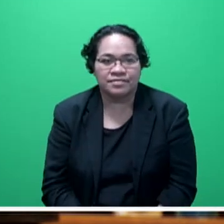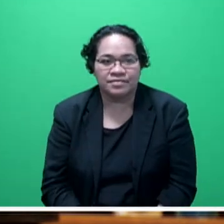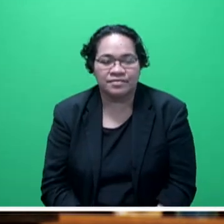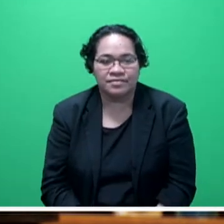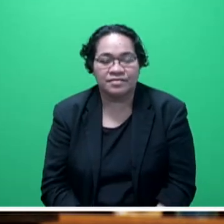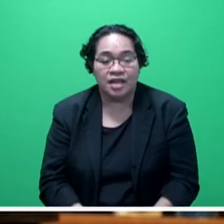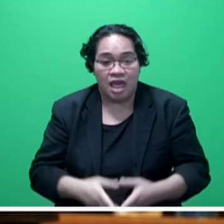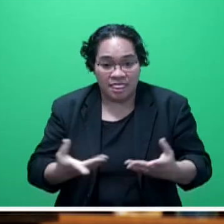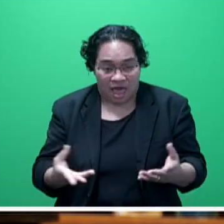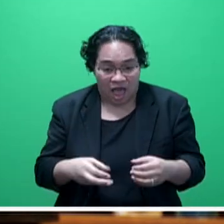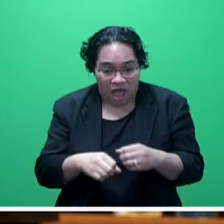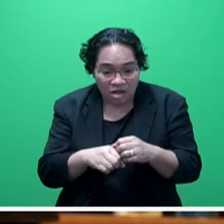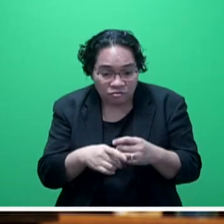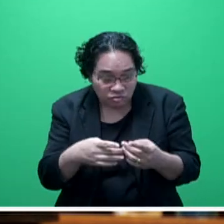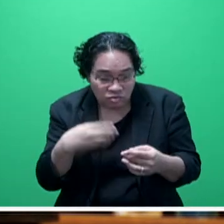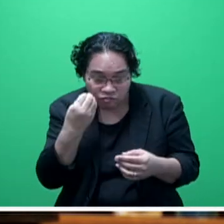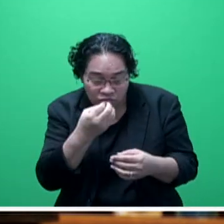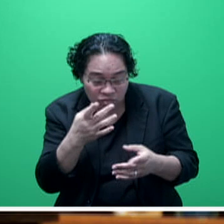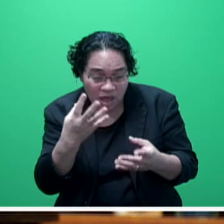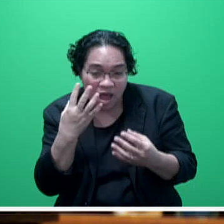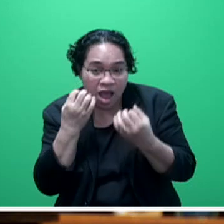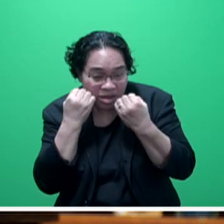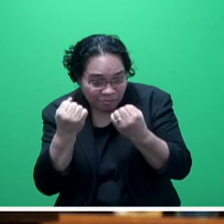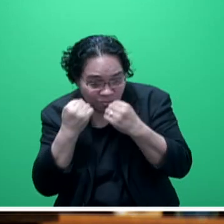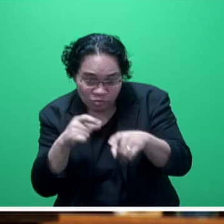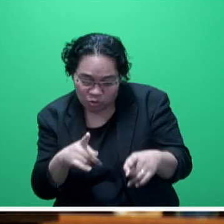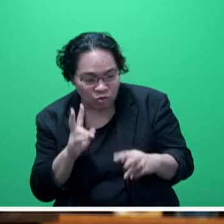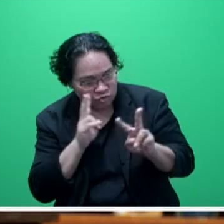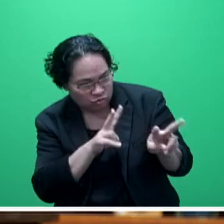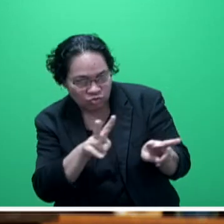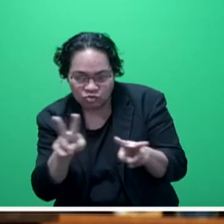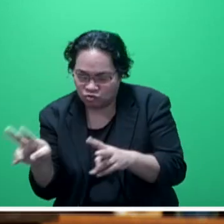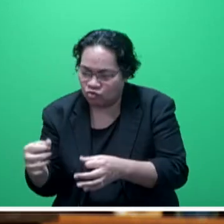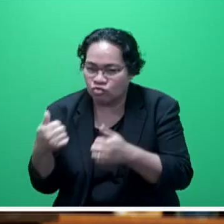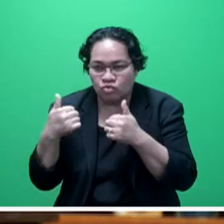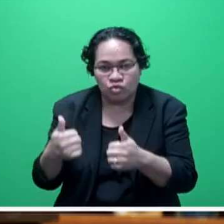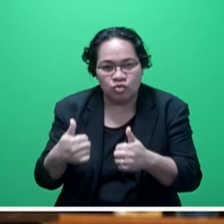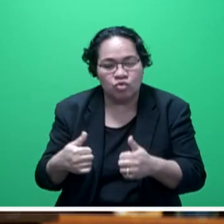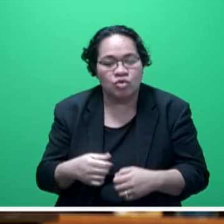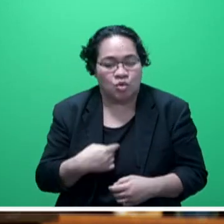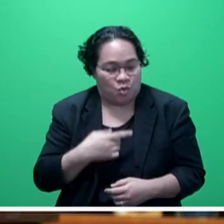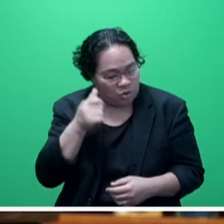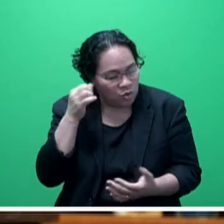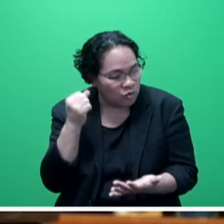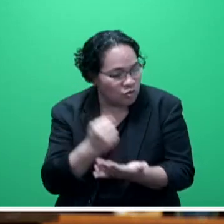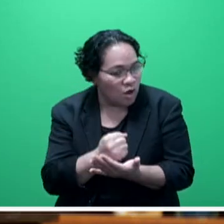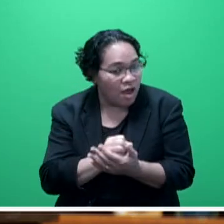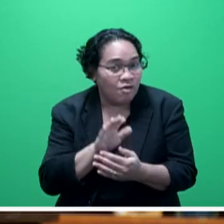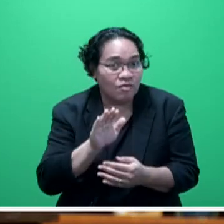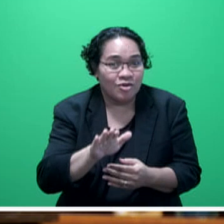And the crop for this year looks good, and we are very certain then in years to